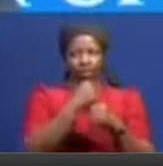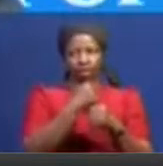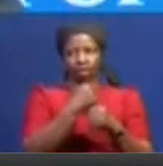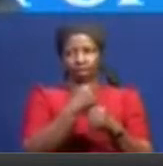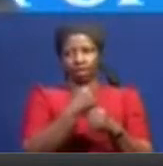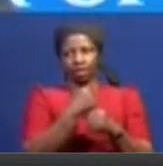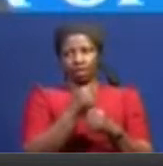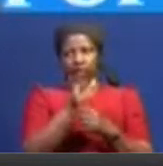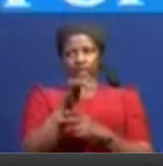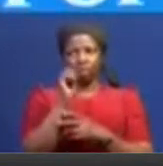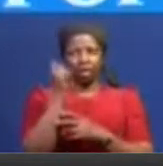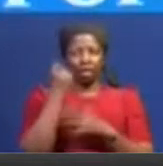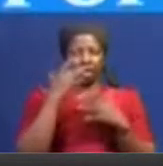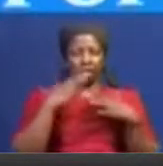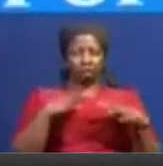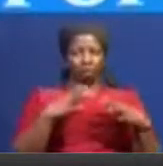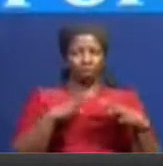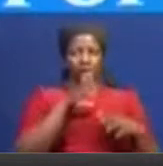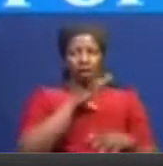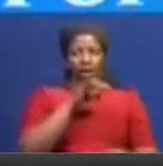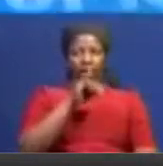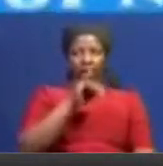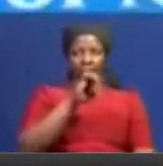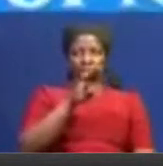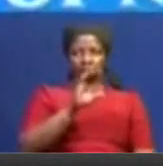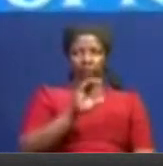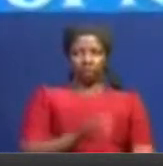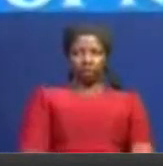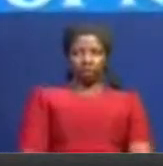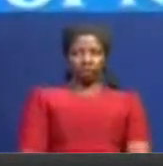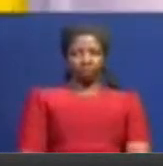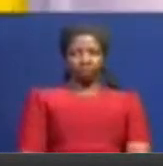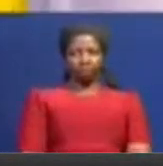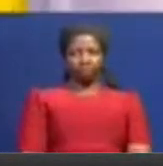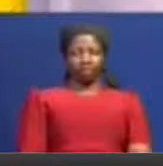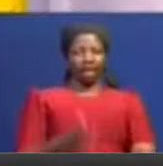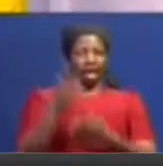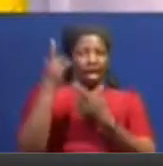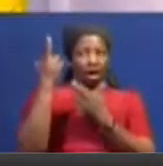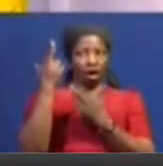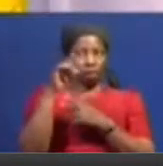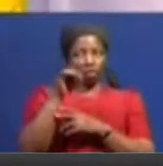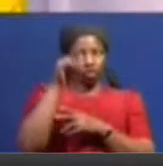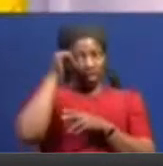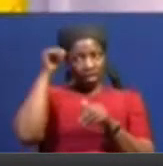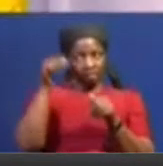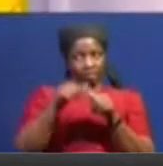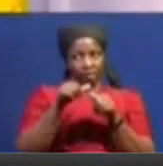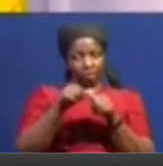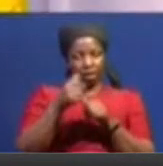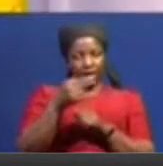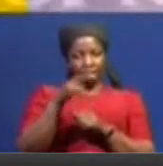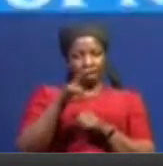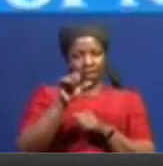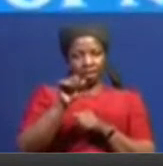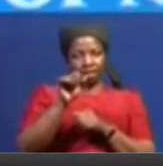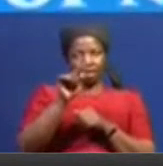by the people of Kenya in IEBC. I hope you remember the hustler narrative.